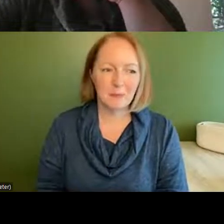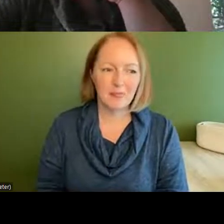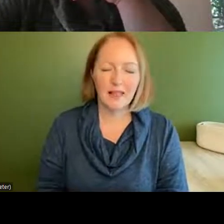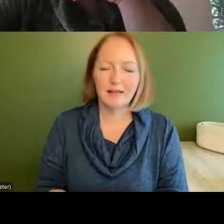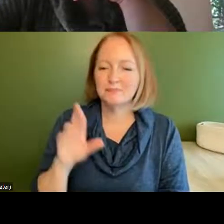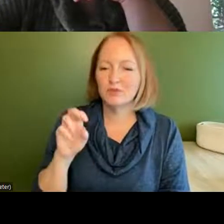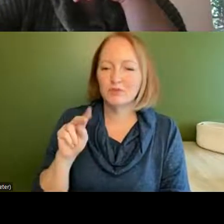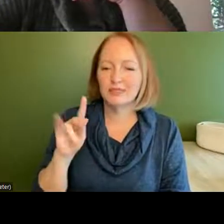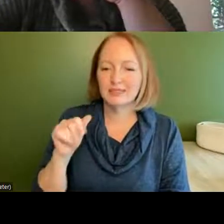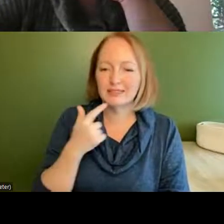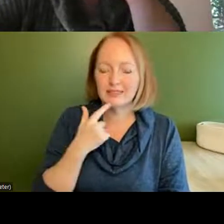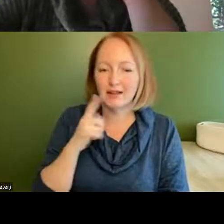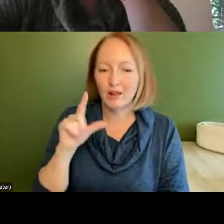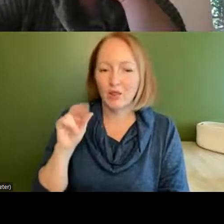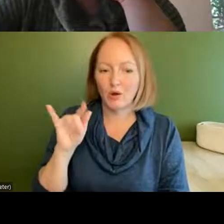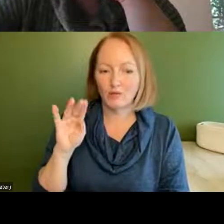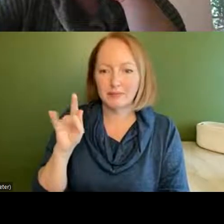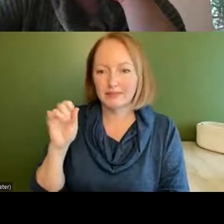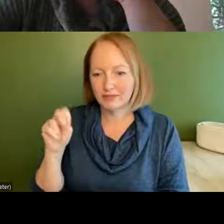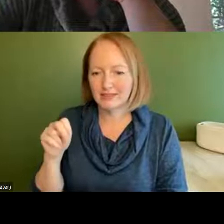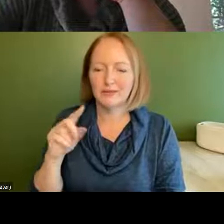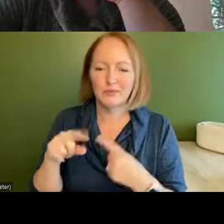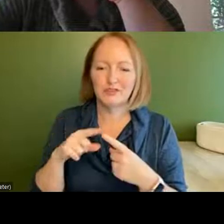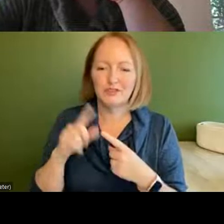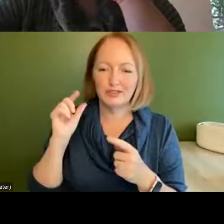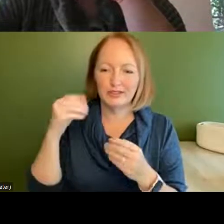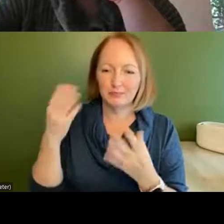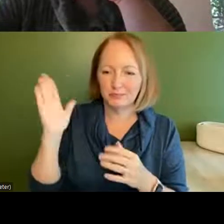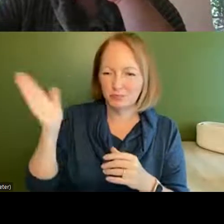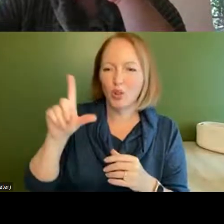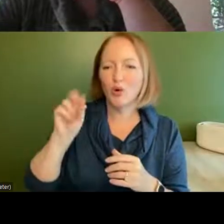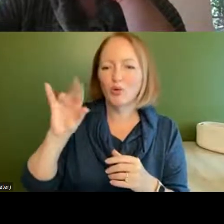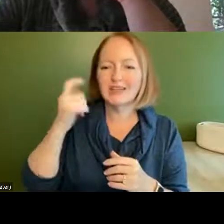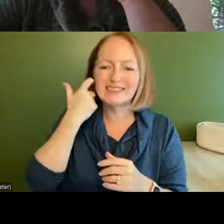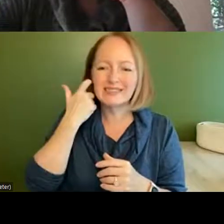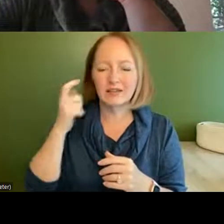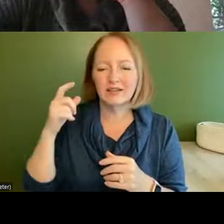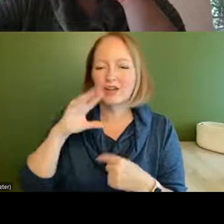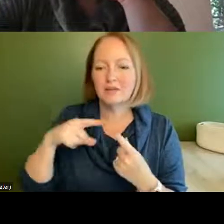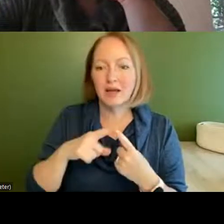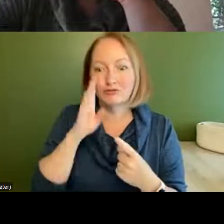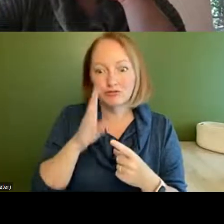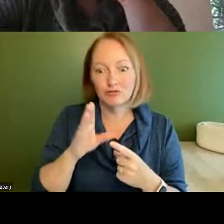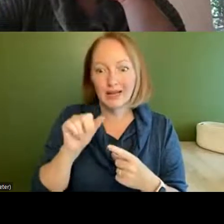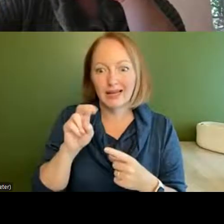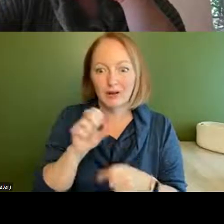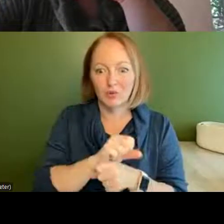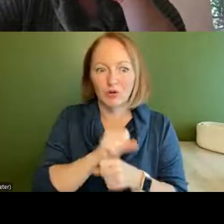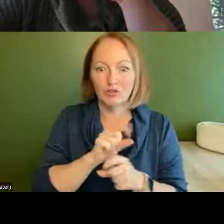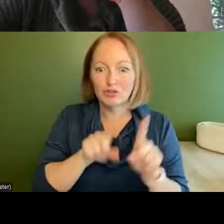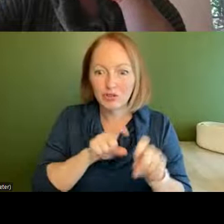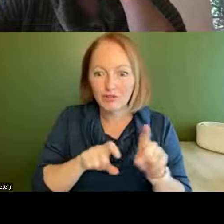I think Lori Peterson, when she gave her presentation and talked about the direct care worker survey, that one